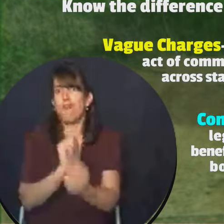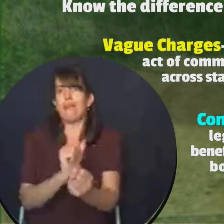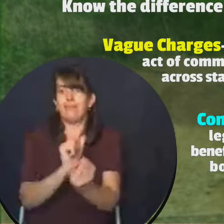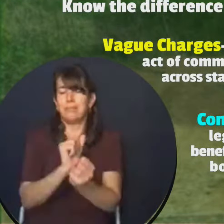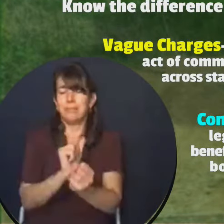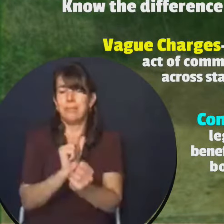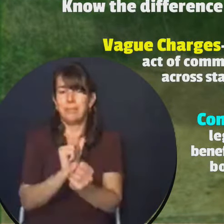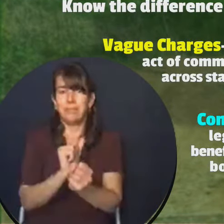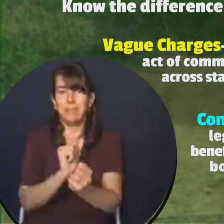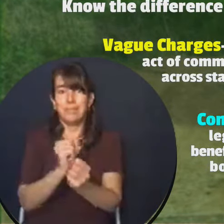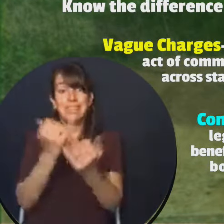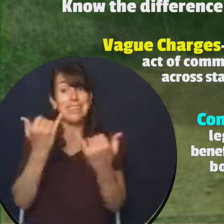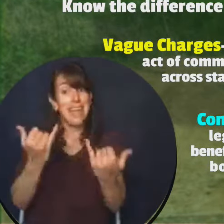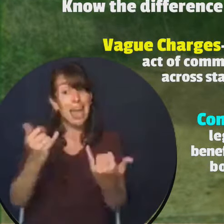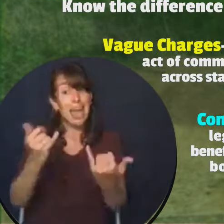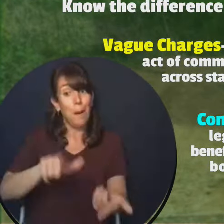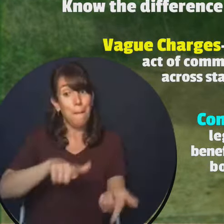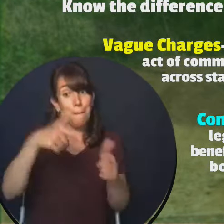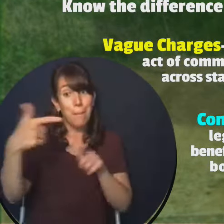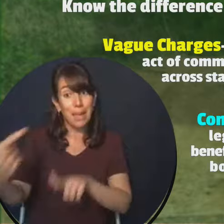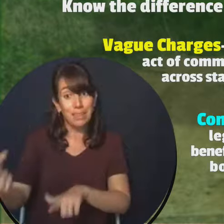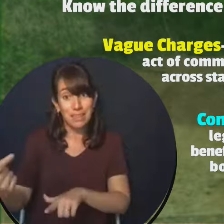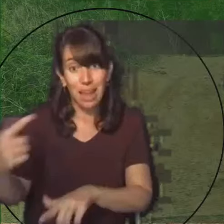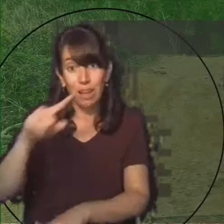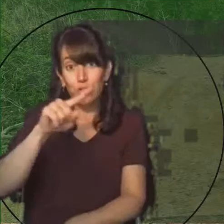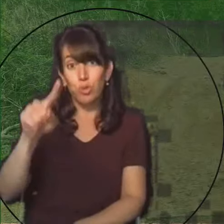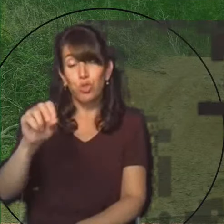And that's it. I'm gonna pass it off to Zohra. Thanks, Al.